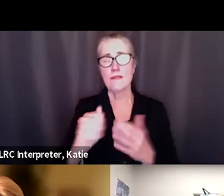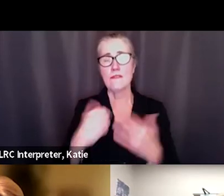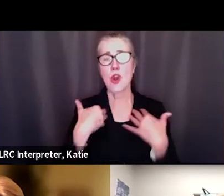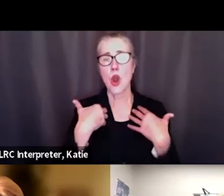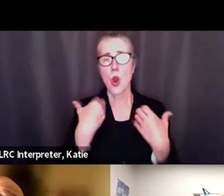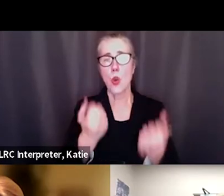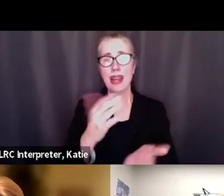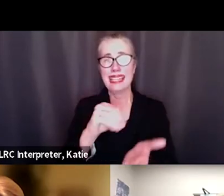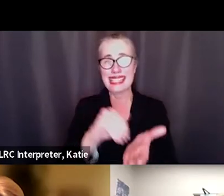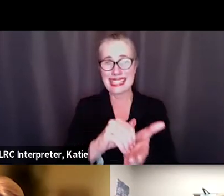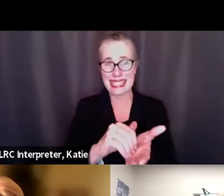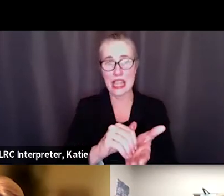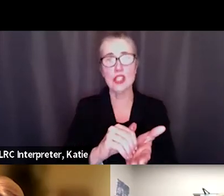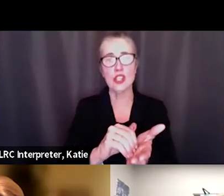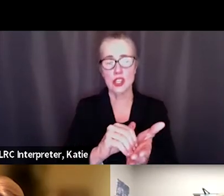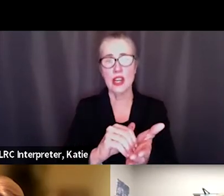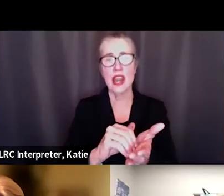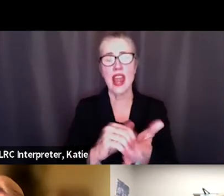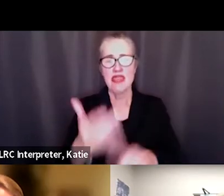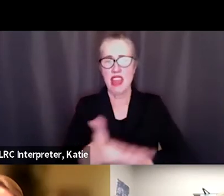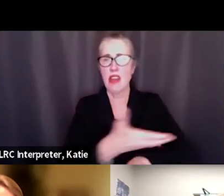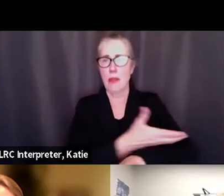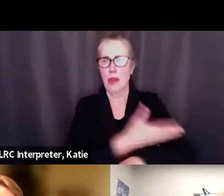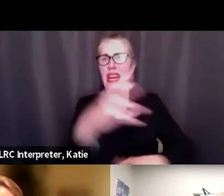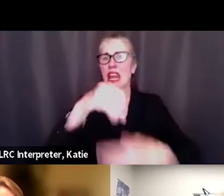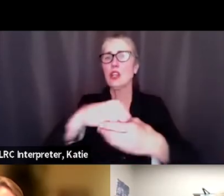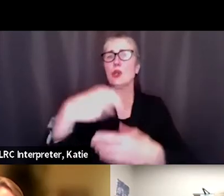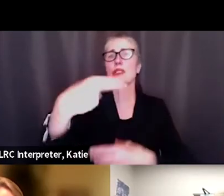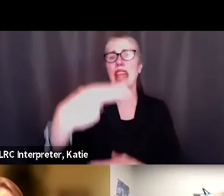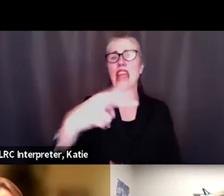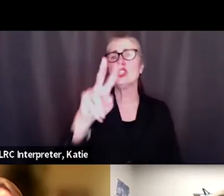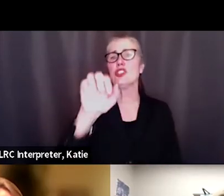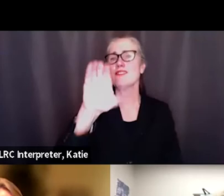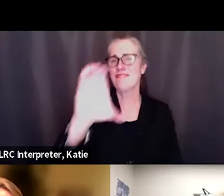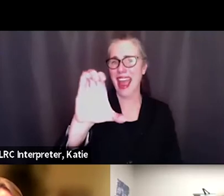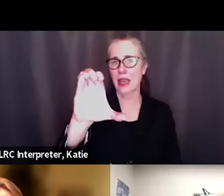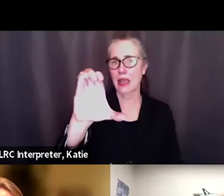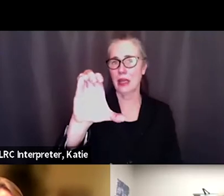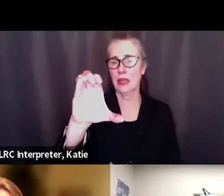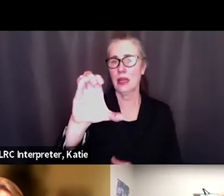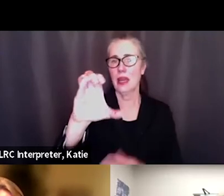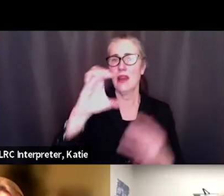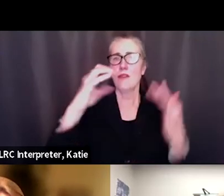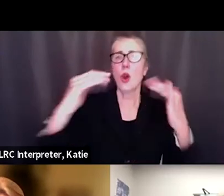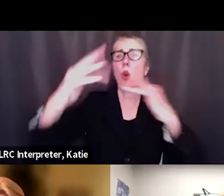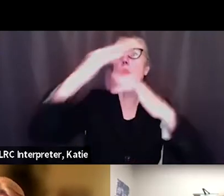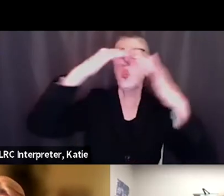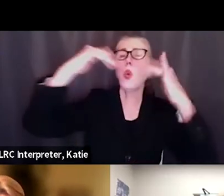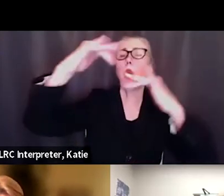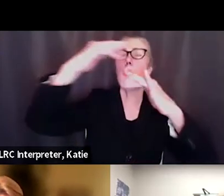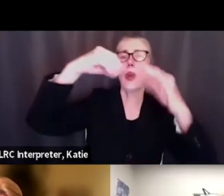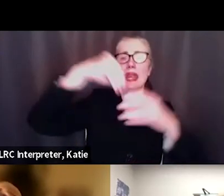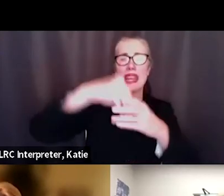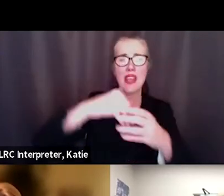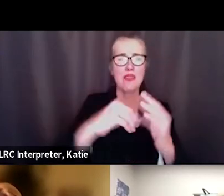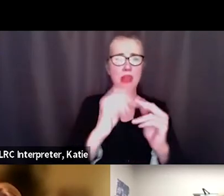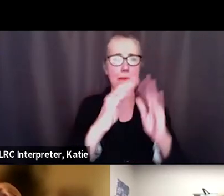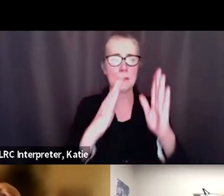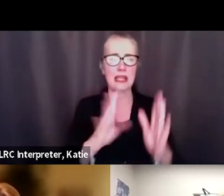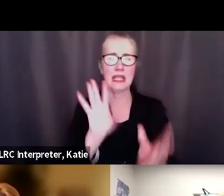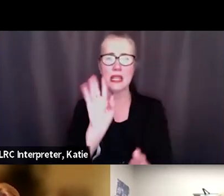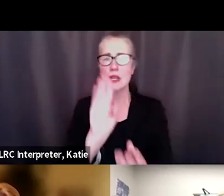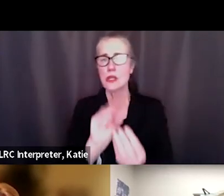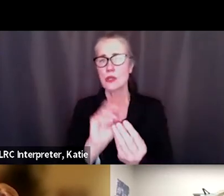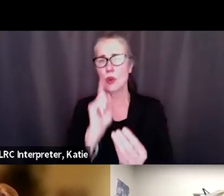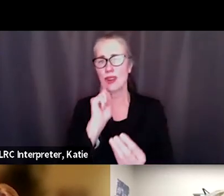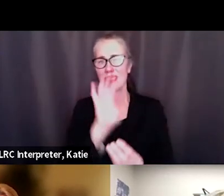hvac um installation for that building um so in total we estimate that it's going to